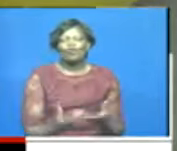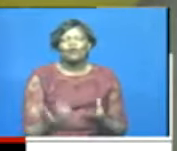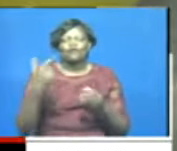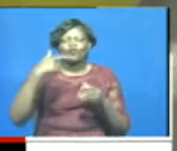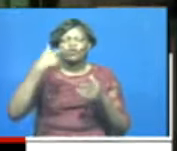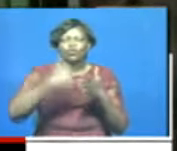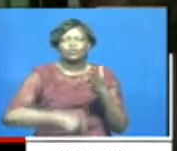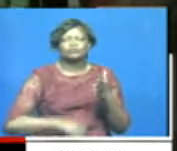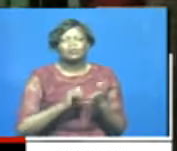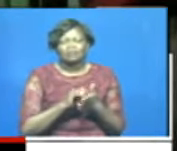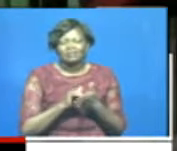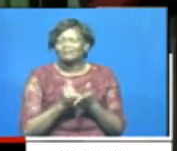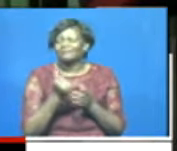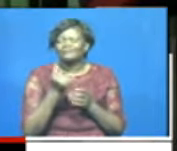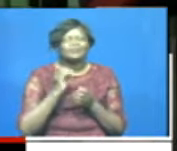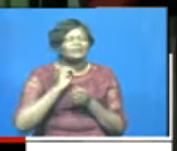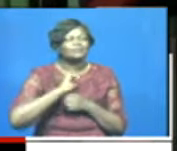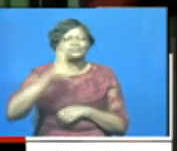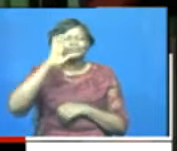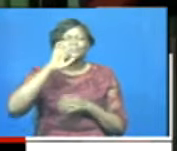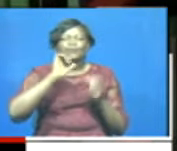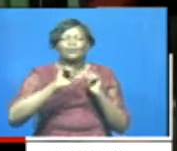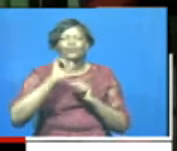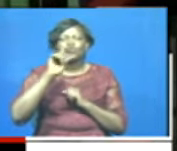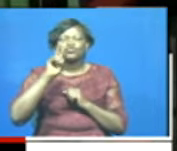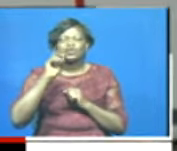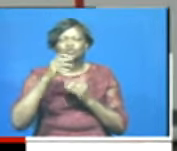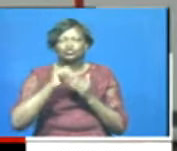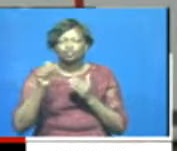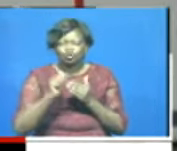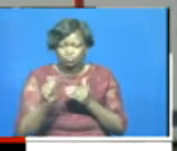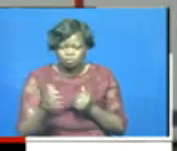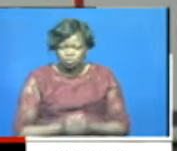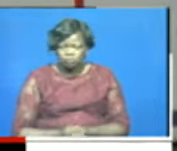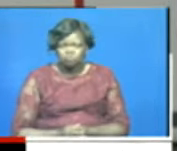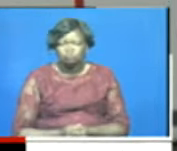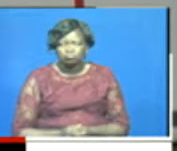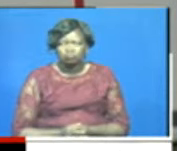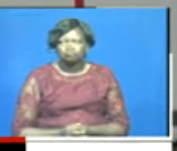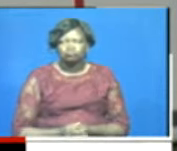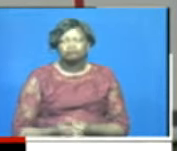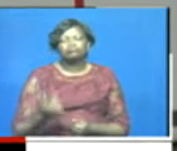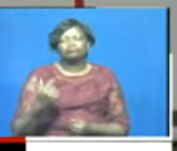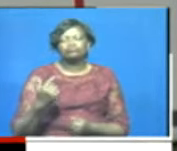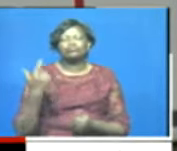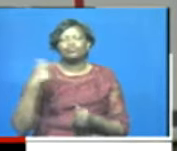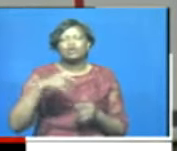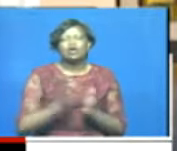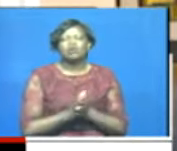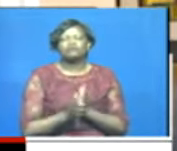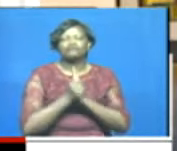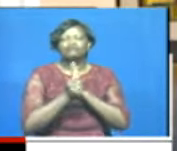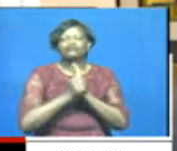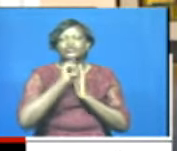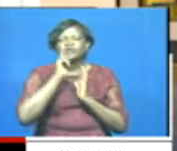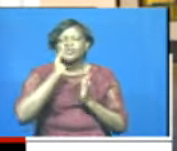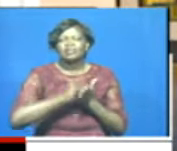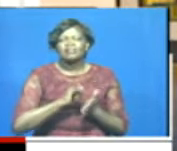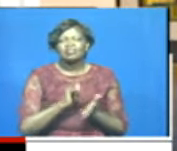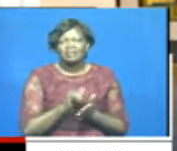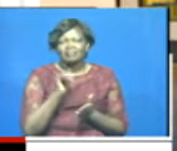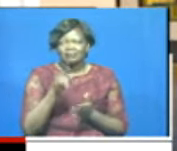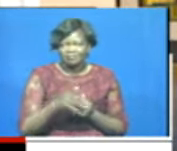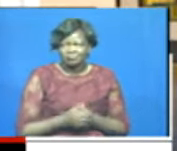hit a record high of $120 per barrel of Brent crude, with experts warning that the prices will